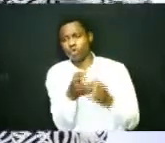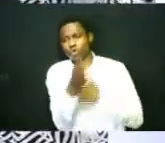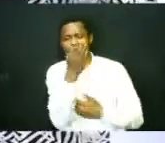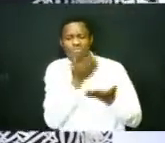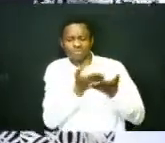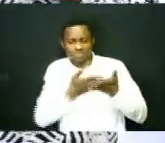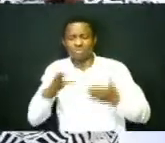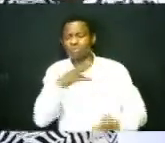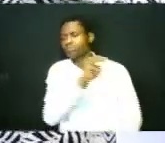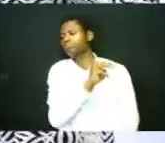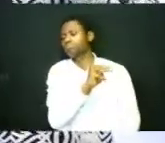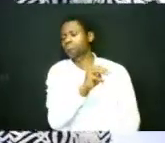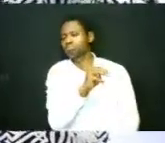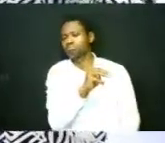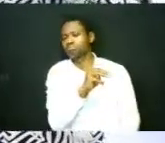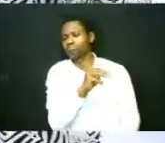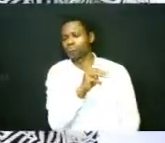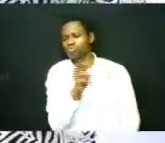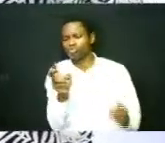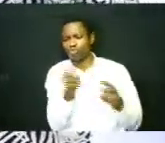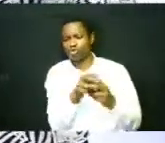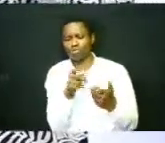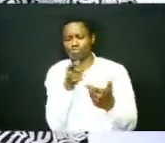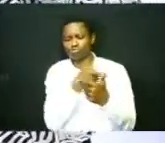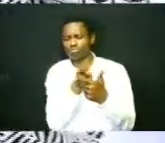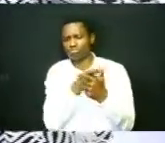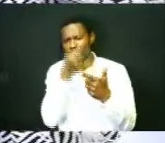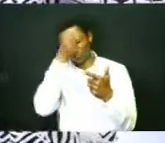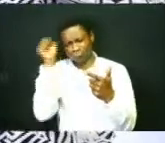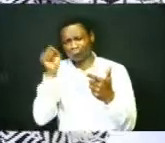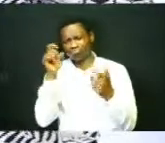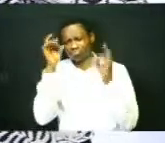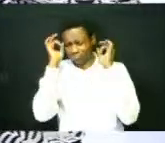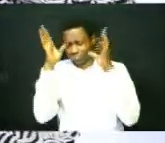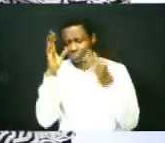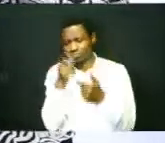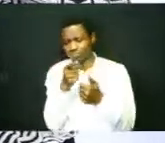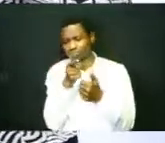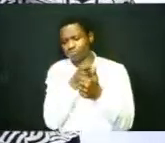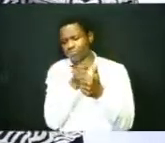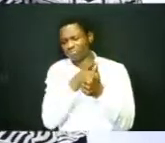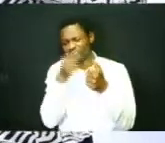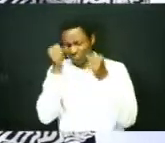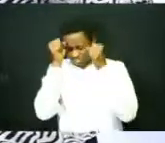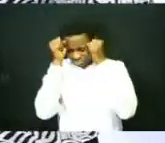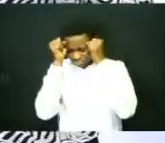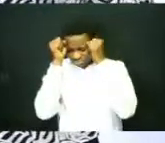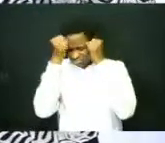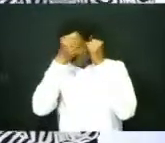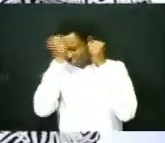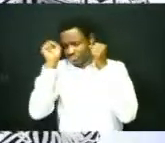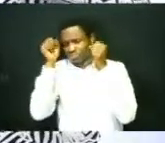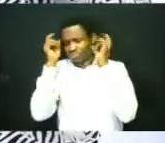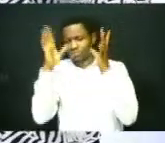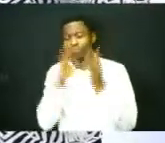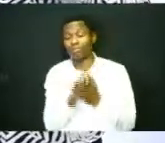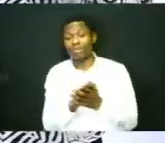ti afi odin ni na no sa dumi ehwere no. 2022, the Lord's favor is going to follow you.